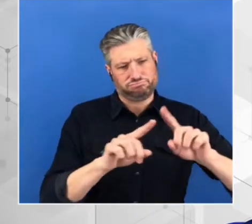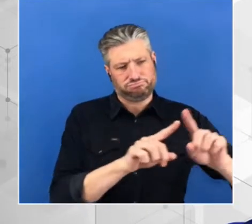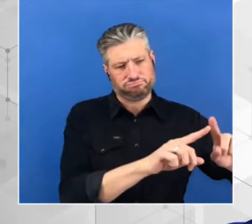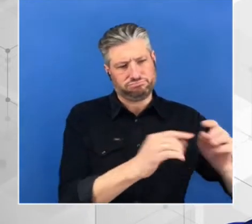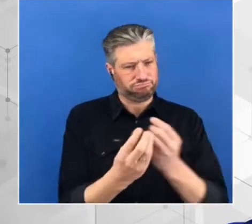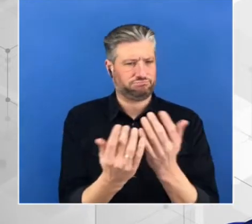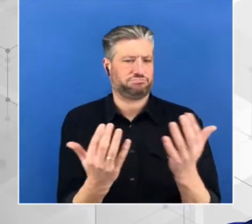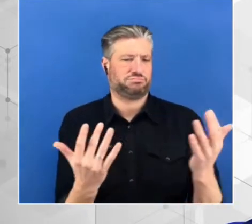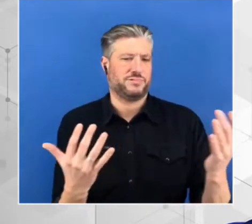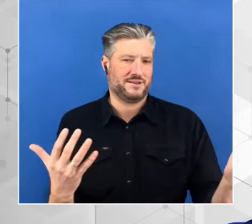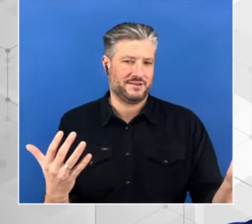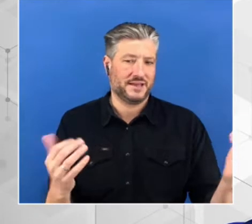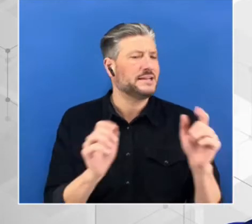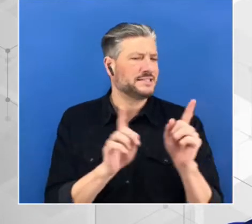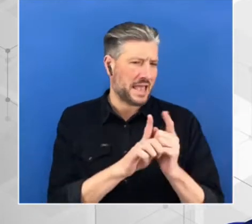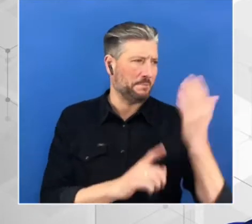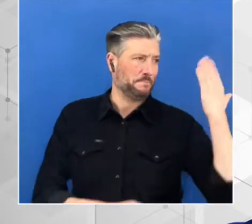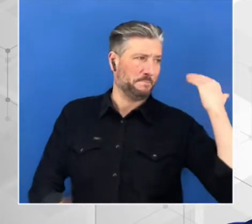or situational.